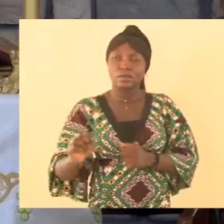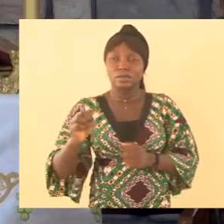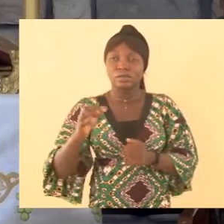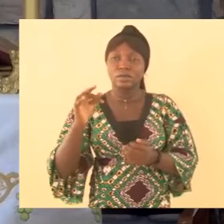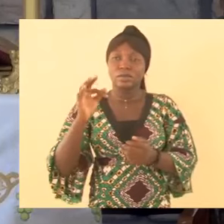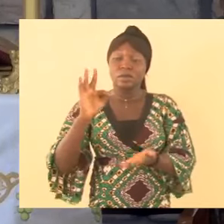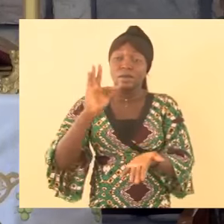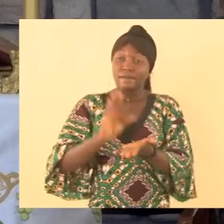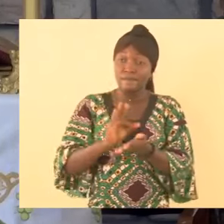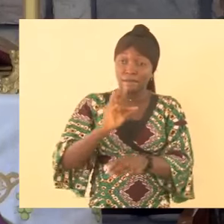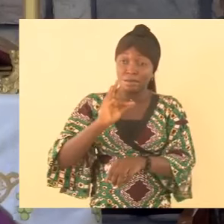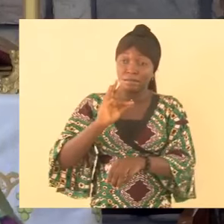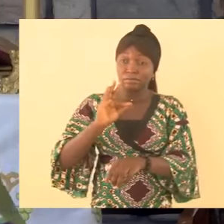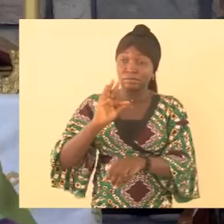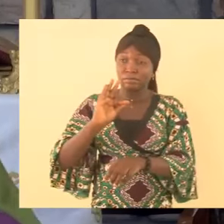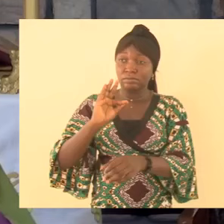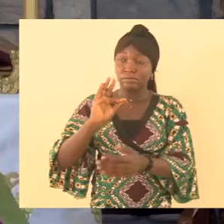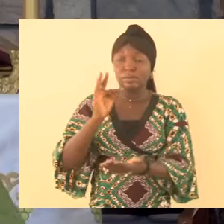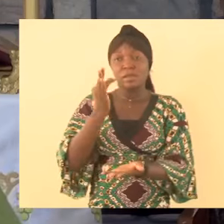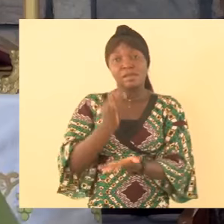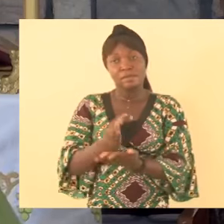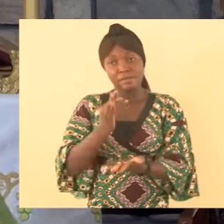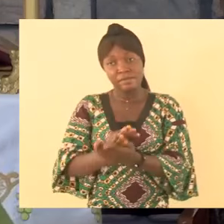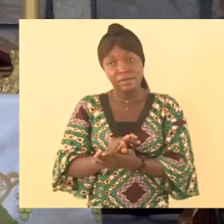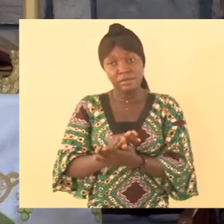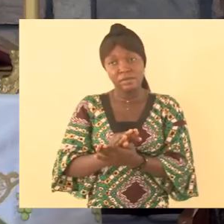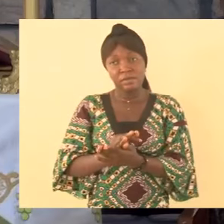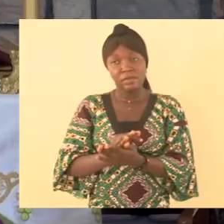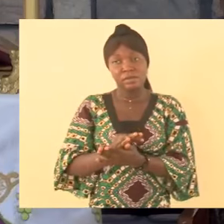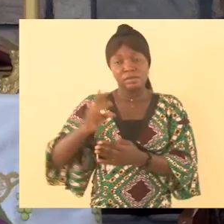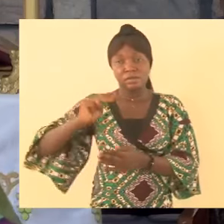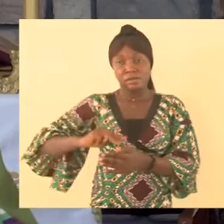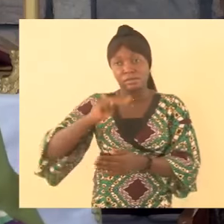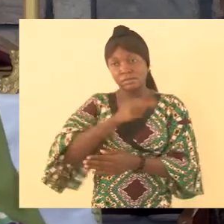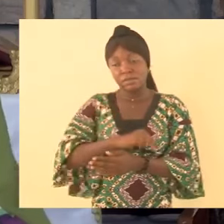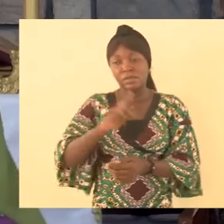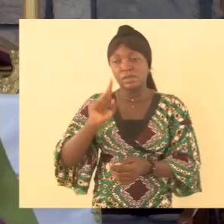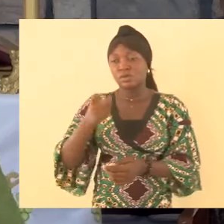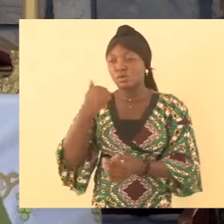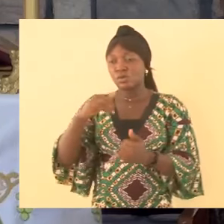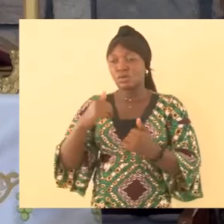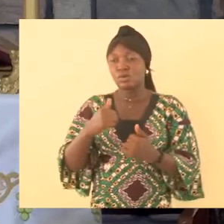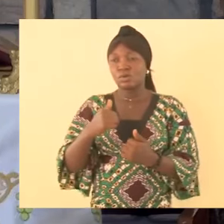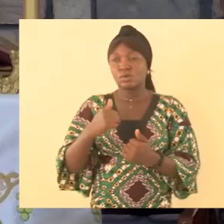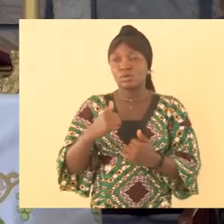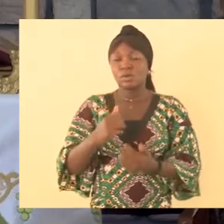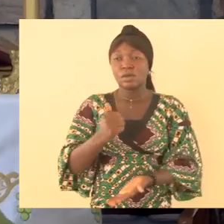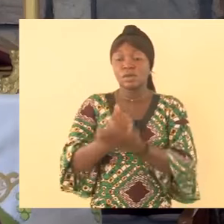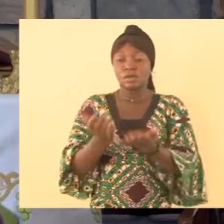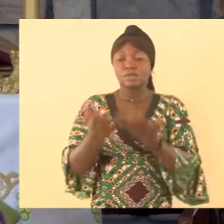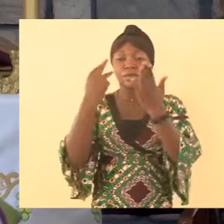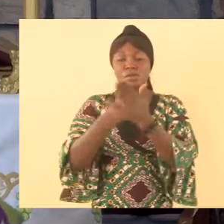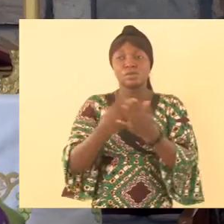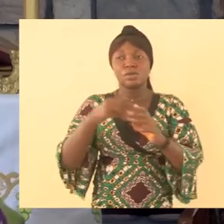members, harvest committee members, church council members, those who help to raise money for the church should see the assignment as